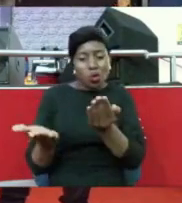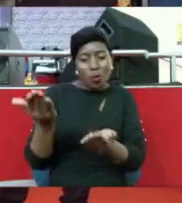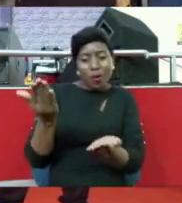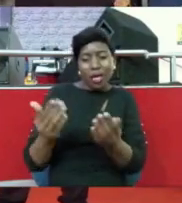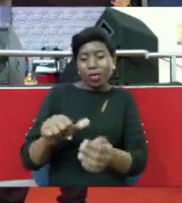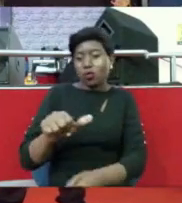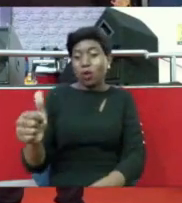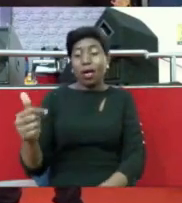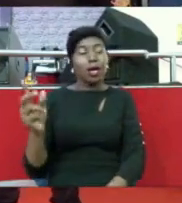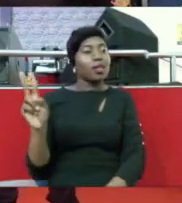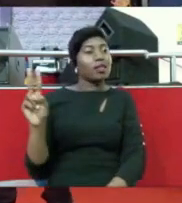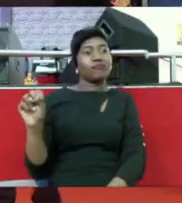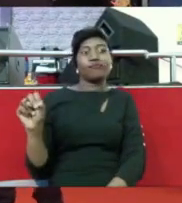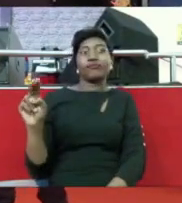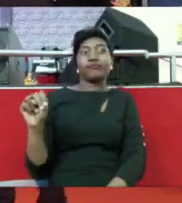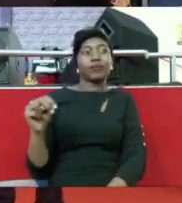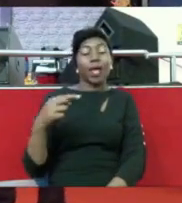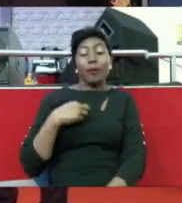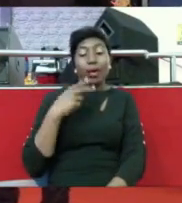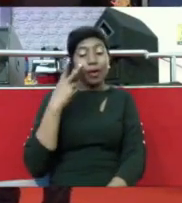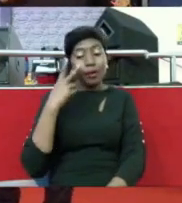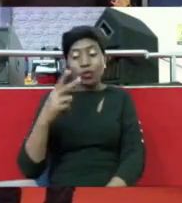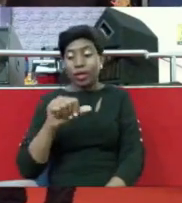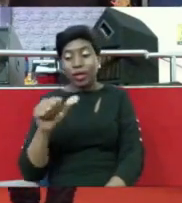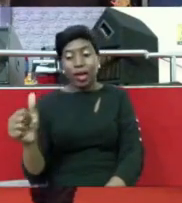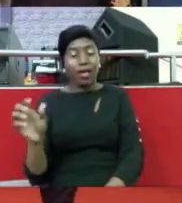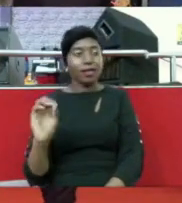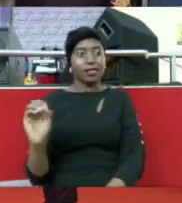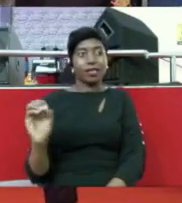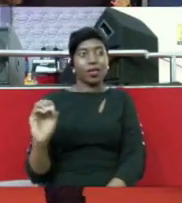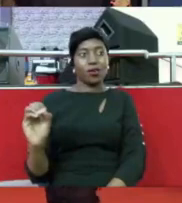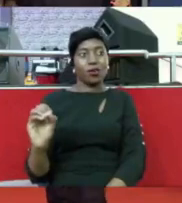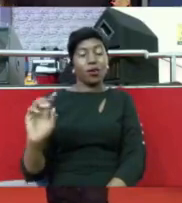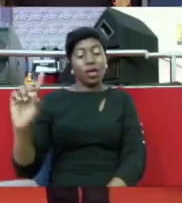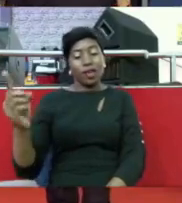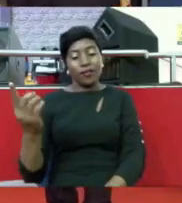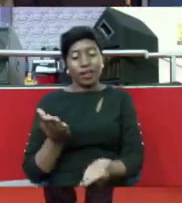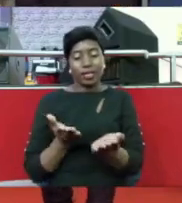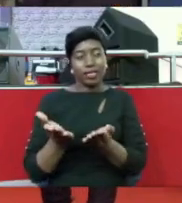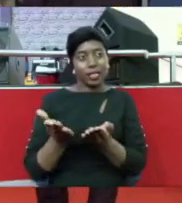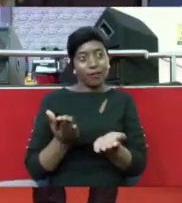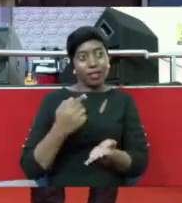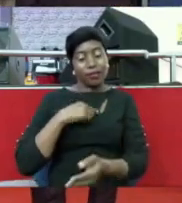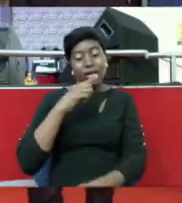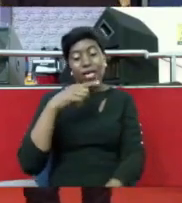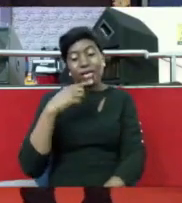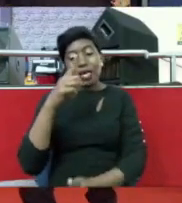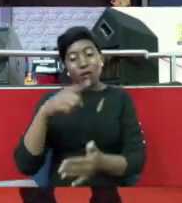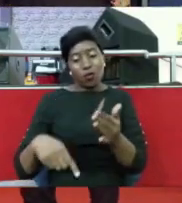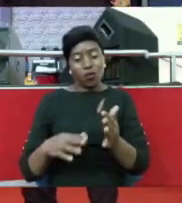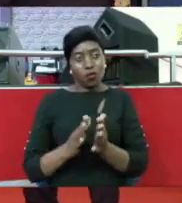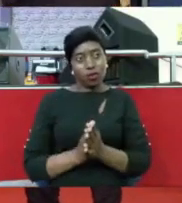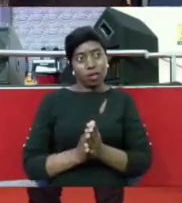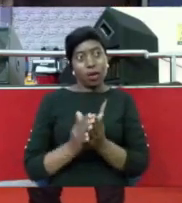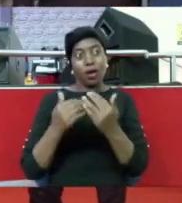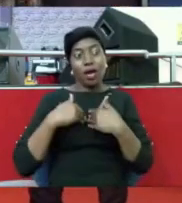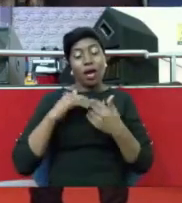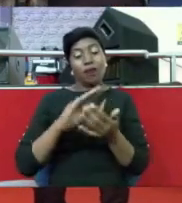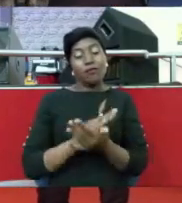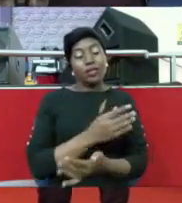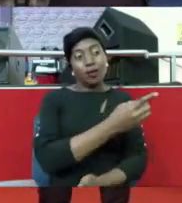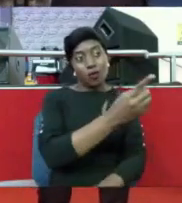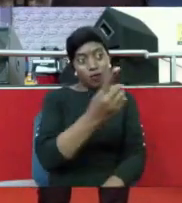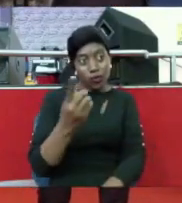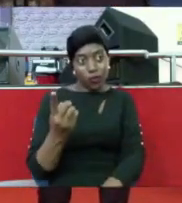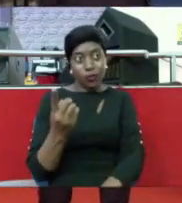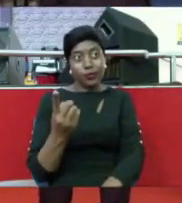mtu. I'm not looking at anyone. Siangalii mtu mwingine. The first service I said. Ibada ya kwanza nilisema. By the way, there are some of you. Kuna wengine